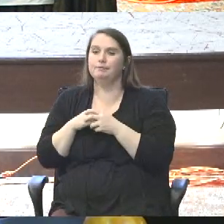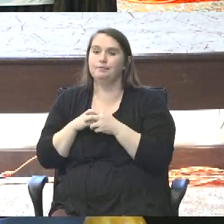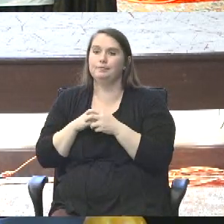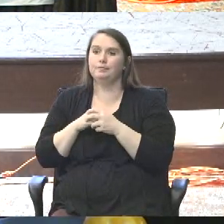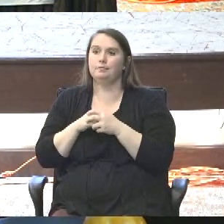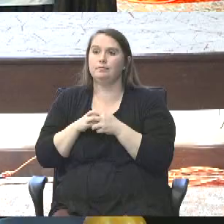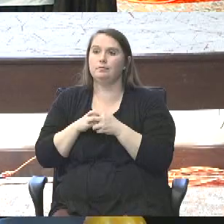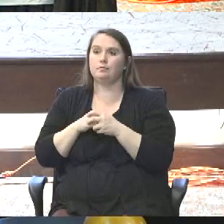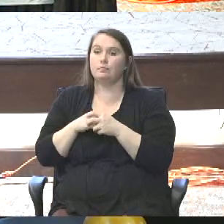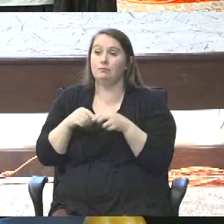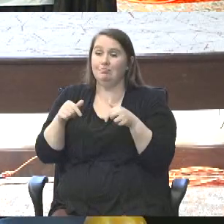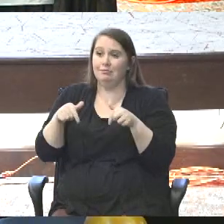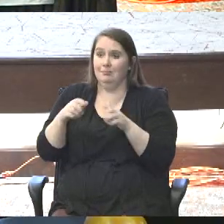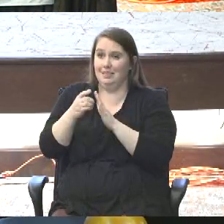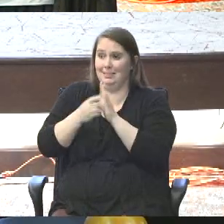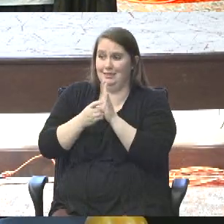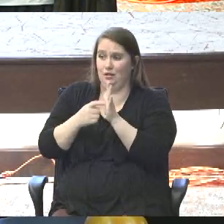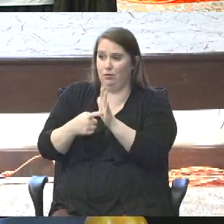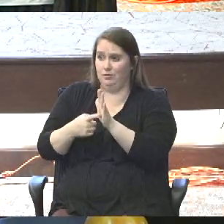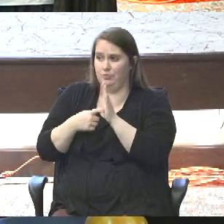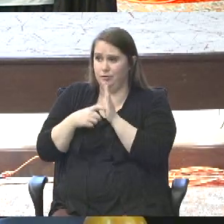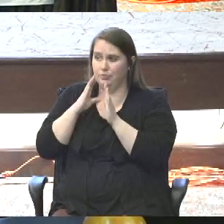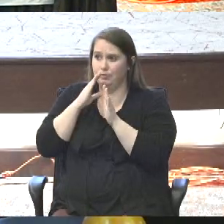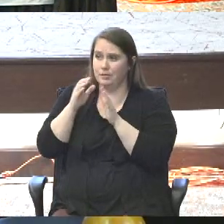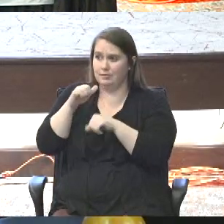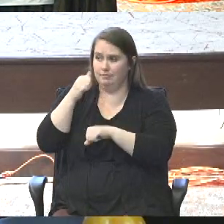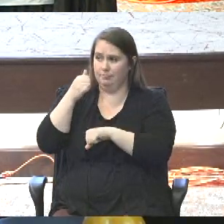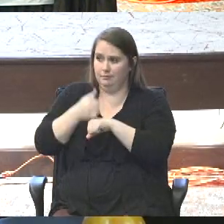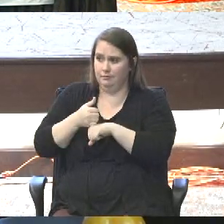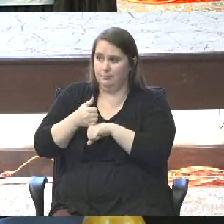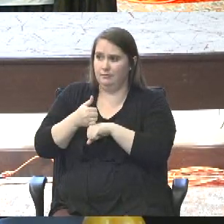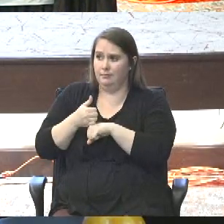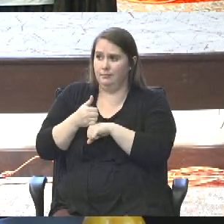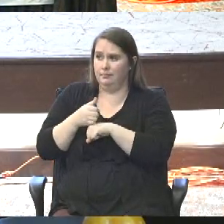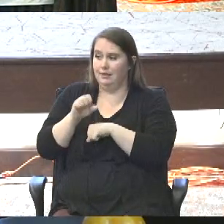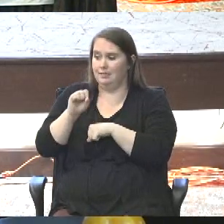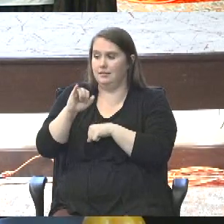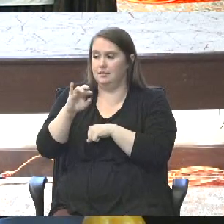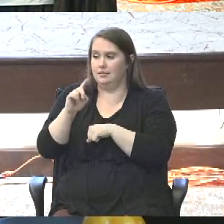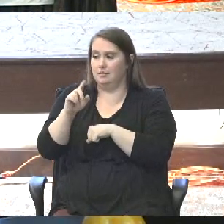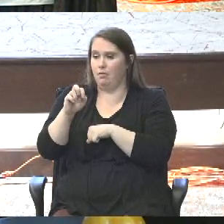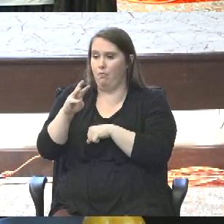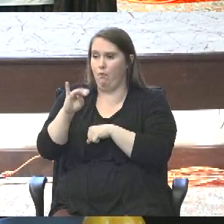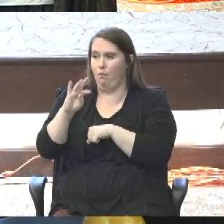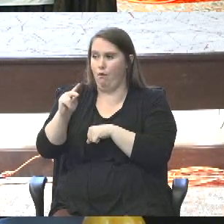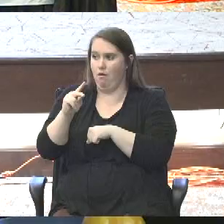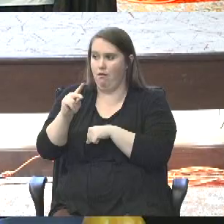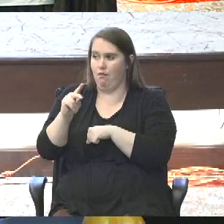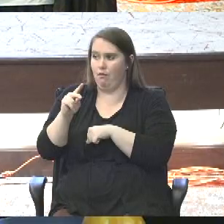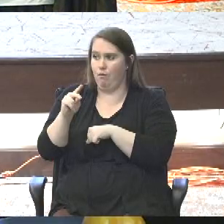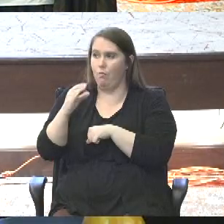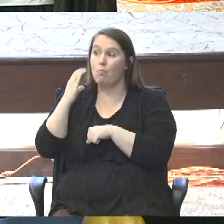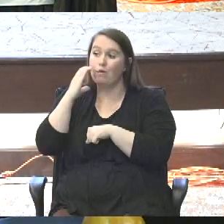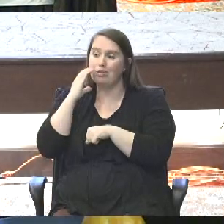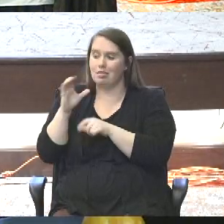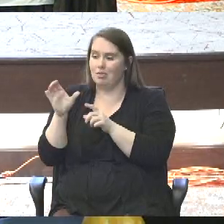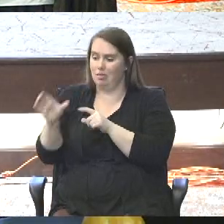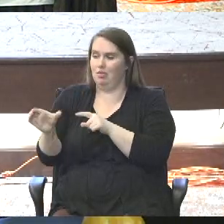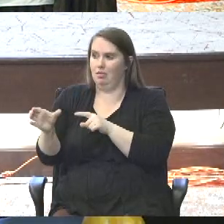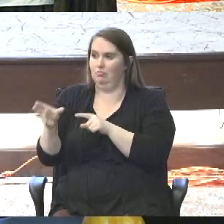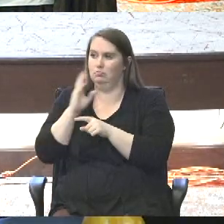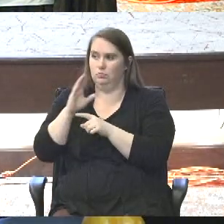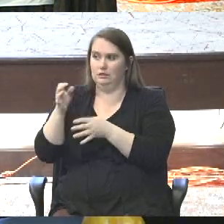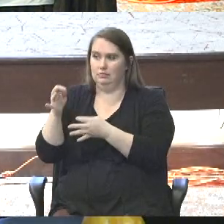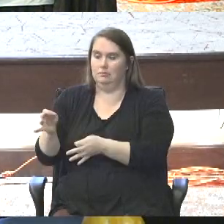Do these design criteria set out, like, for example, sidewalk width? Yes. So that if an ordinance